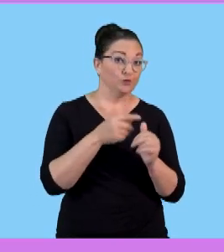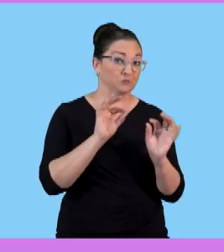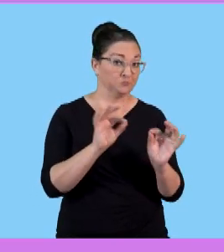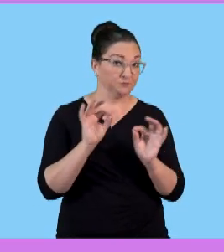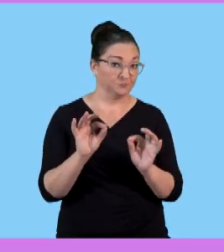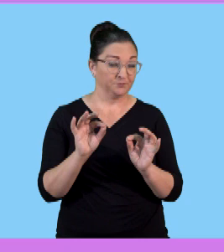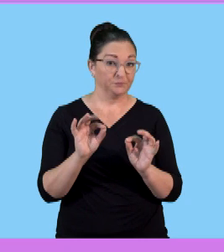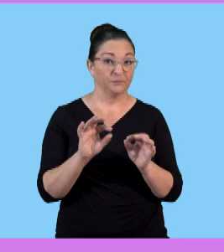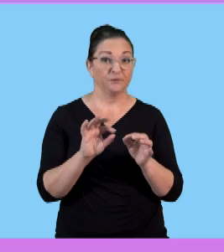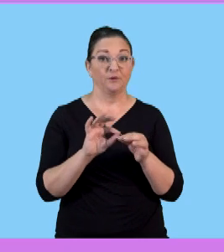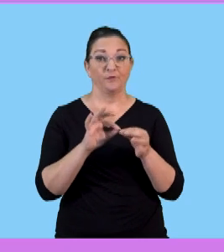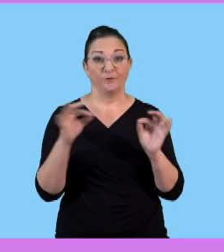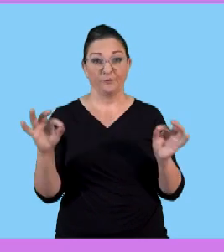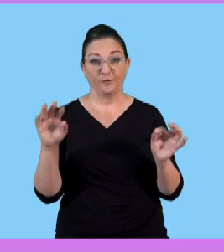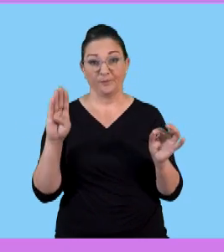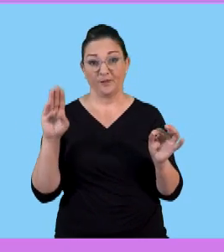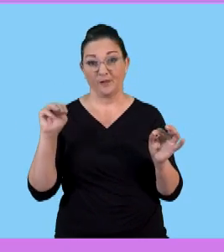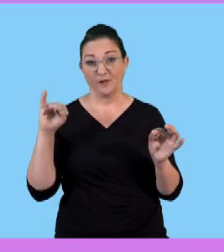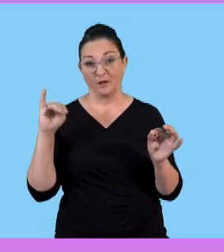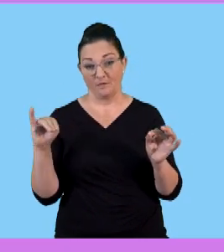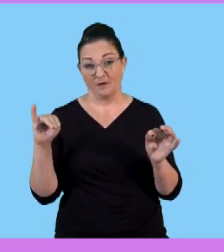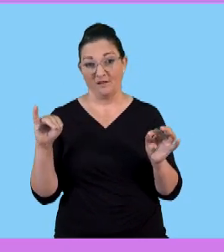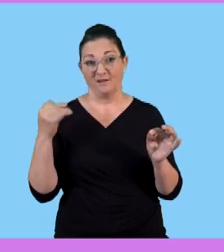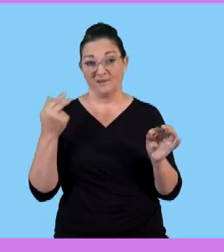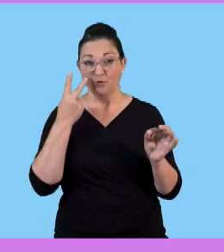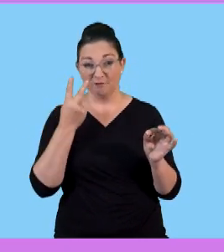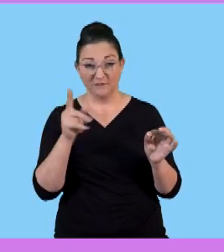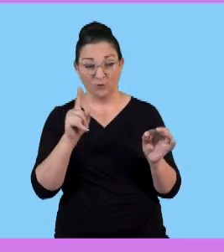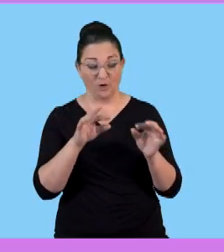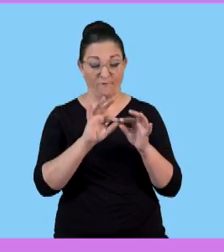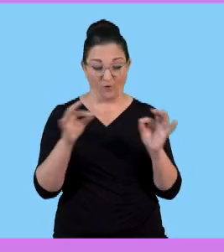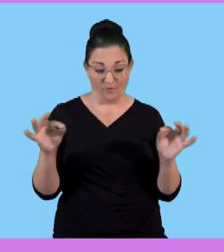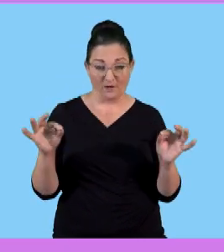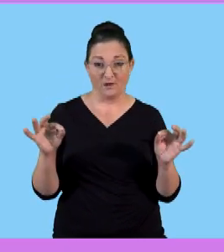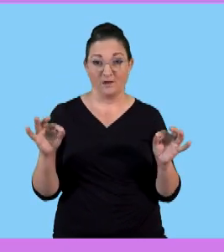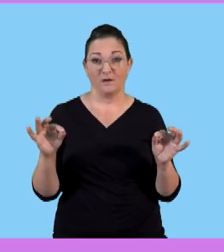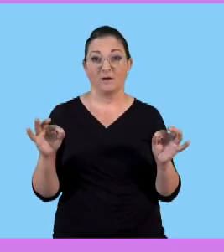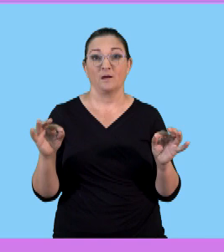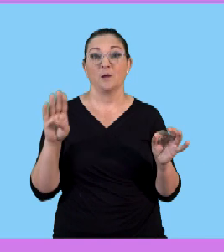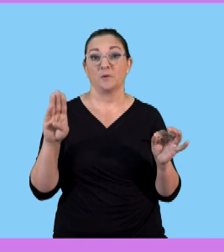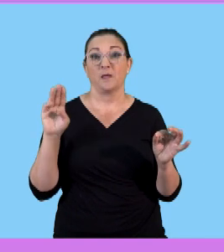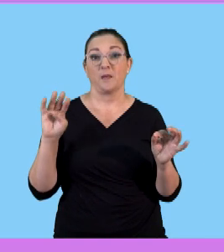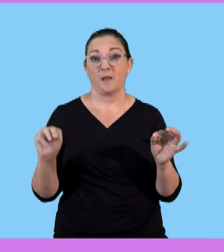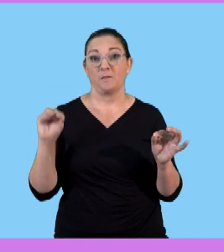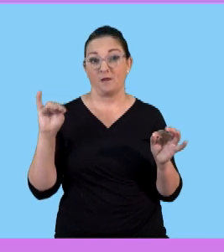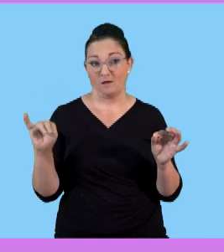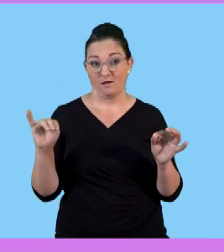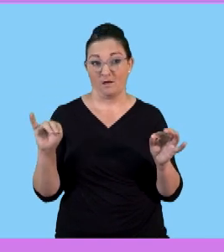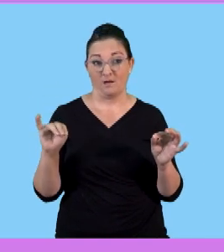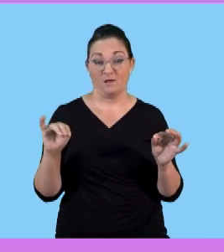answer. The formula for calculating BMI, so now we are looking for a formula in order for us to calculate